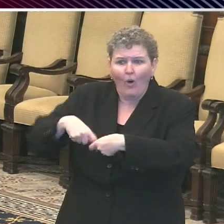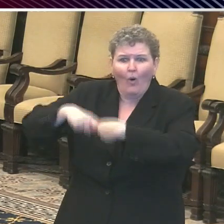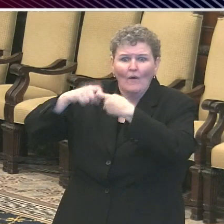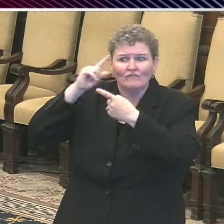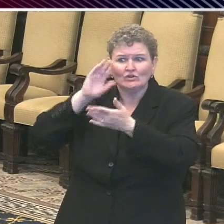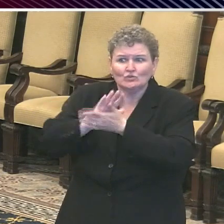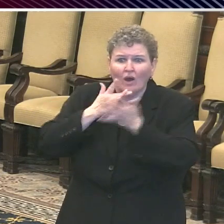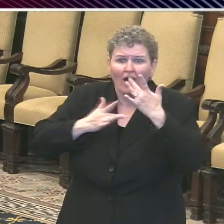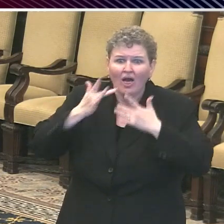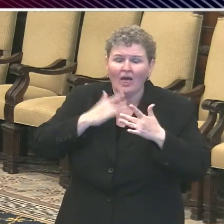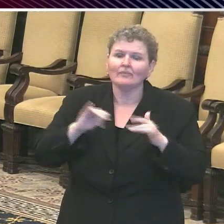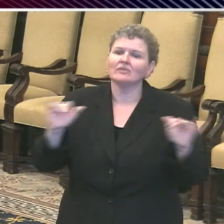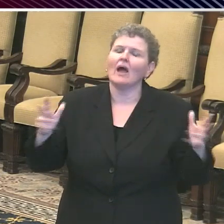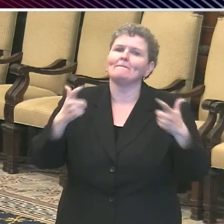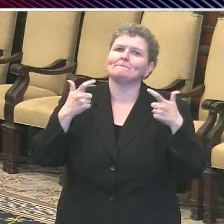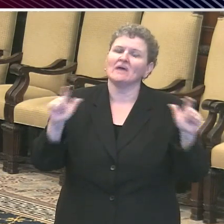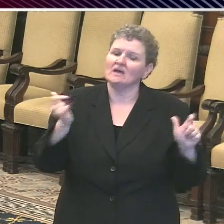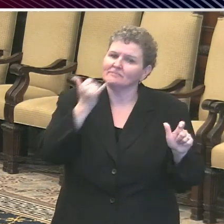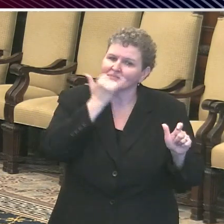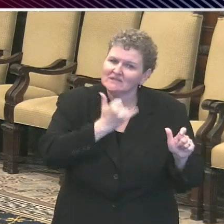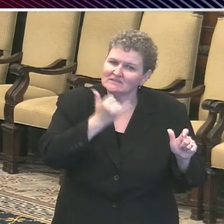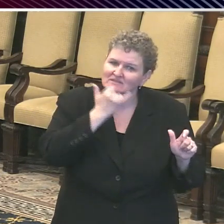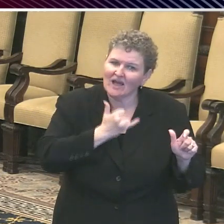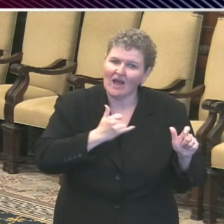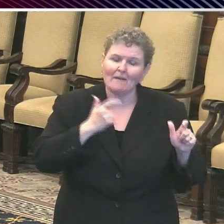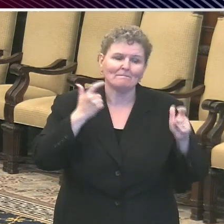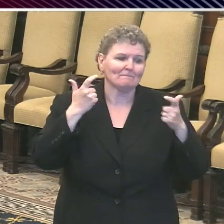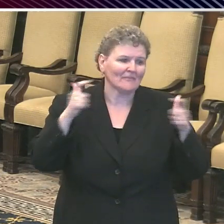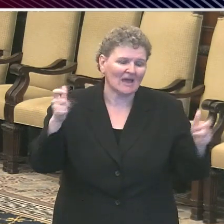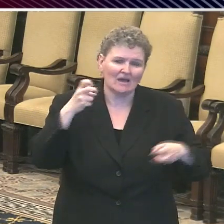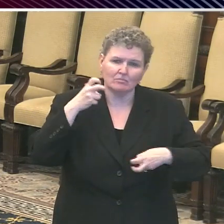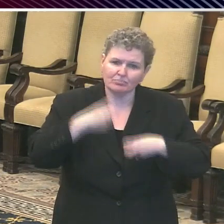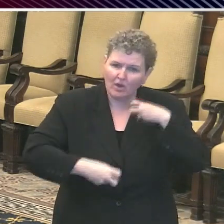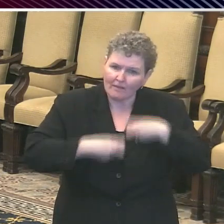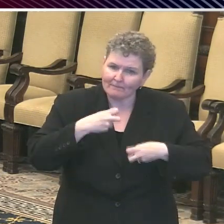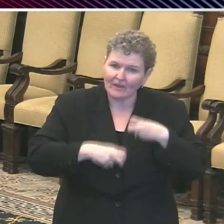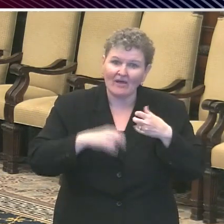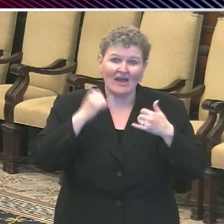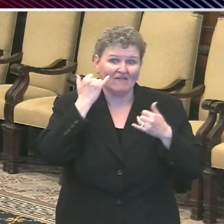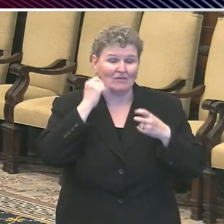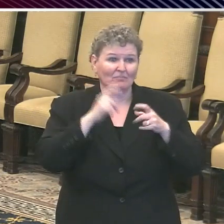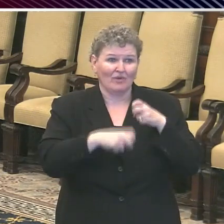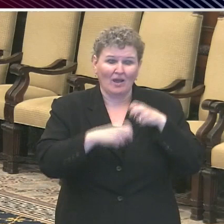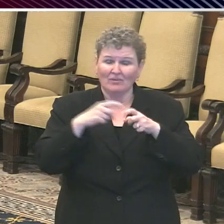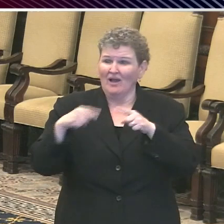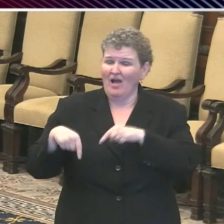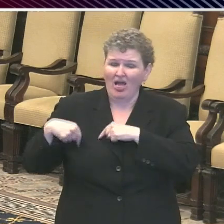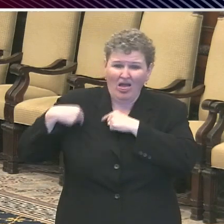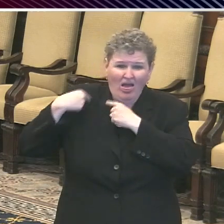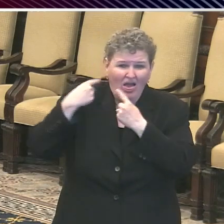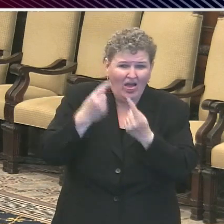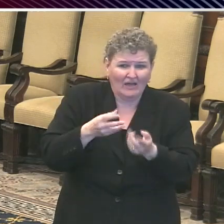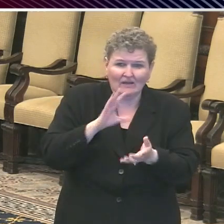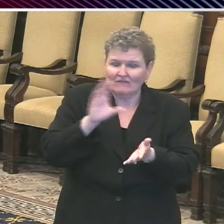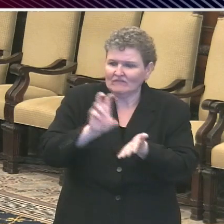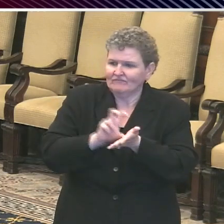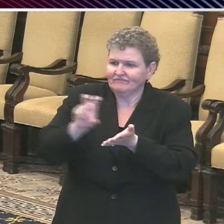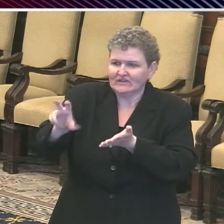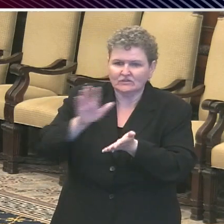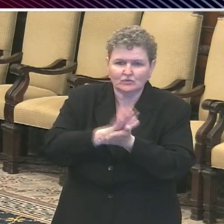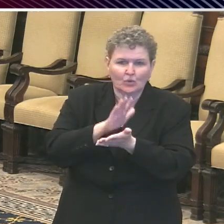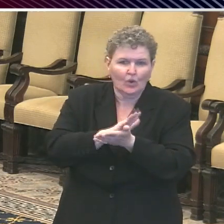is a mistake. And it'll be a long-term problem for the city, and it's been a long-term problem for the city because we've never funded education the way we should.